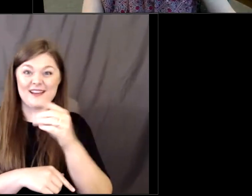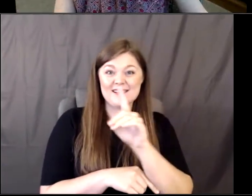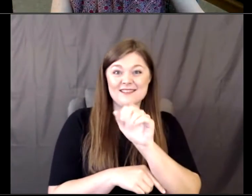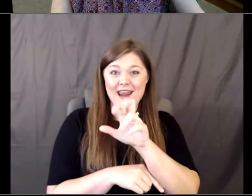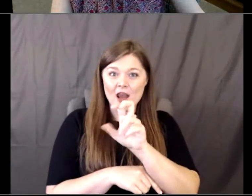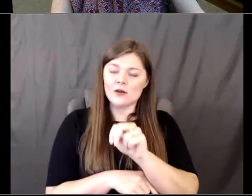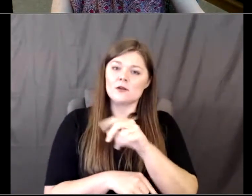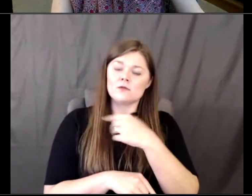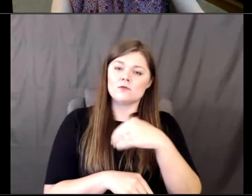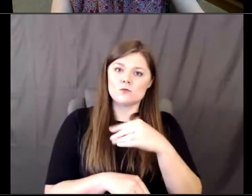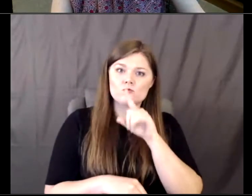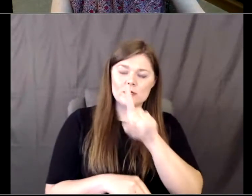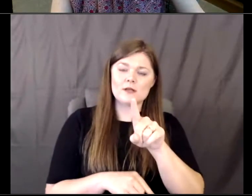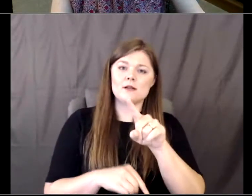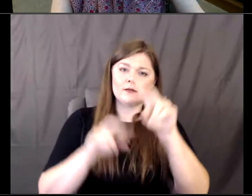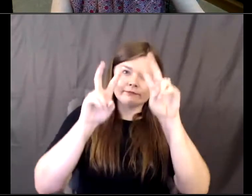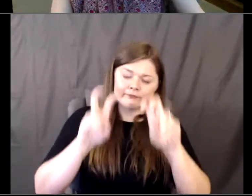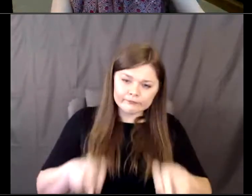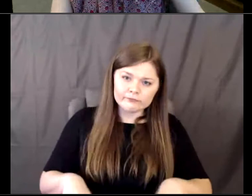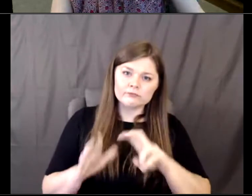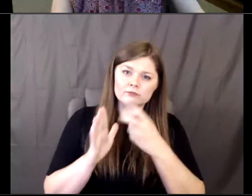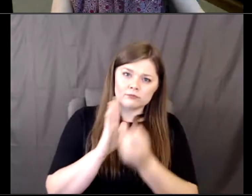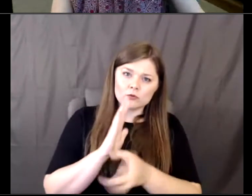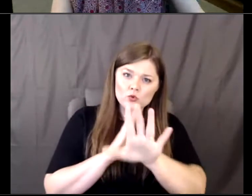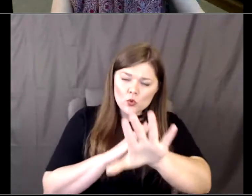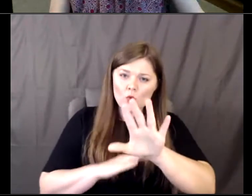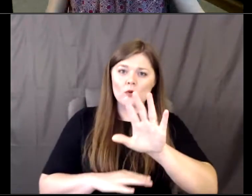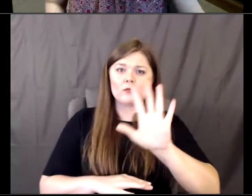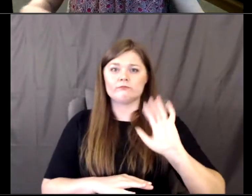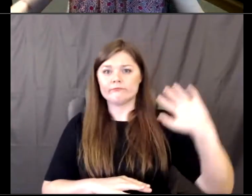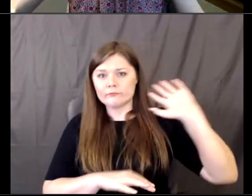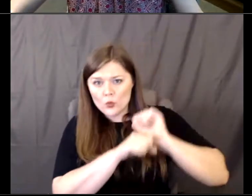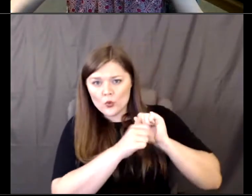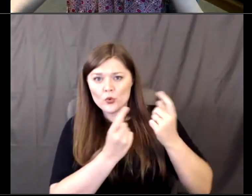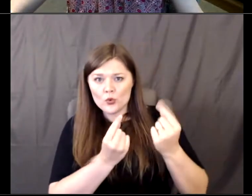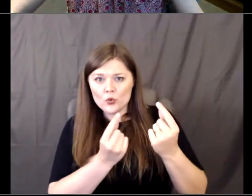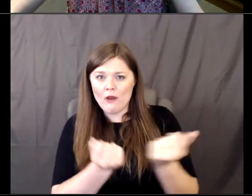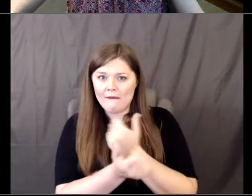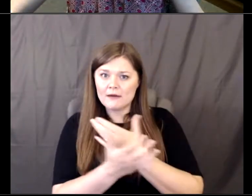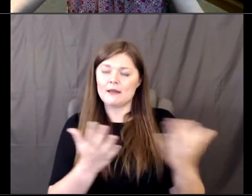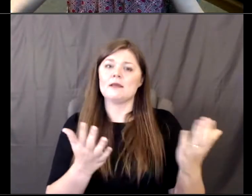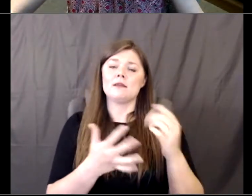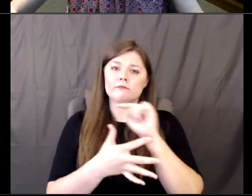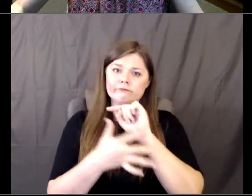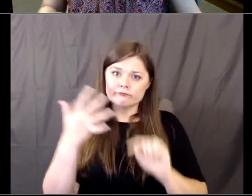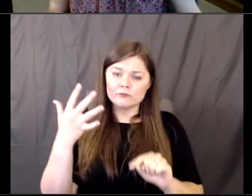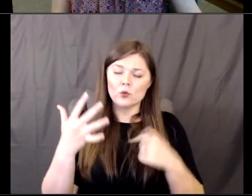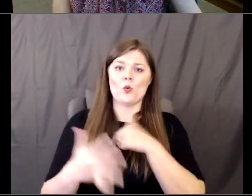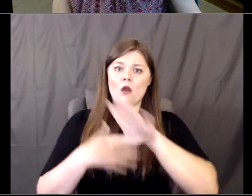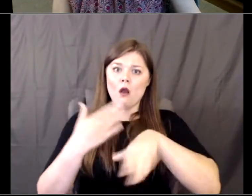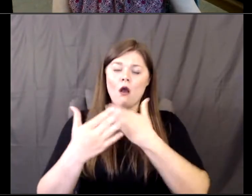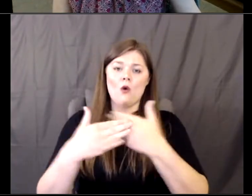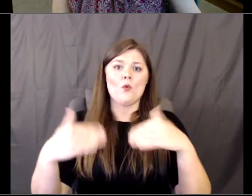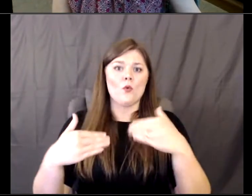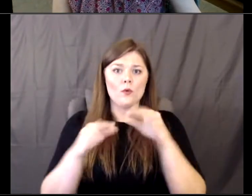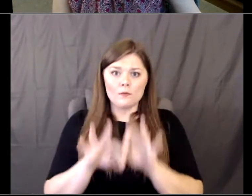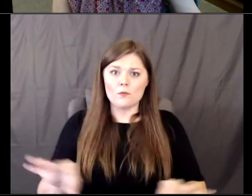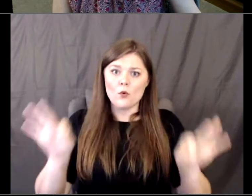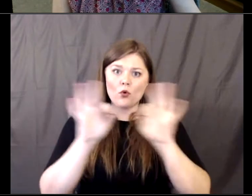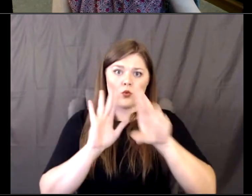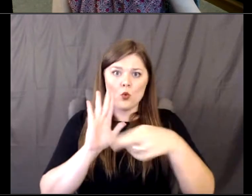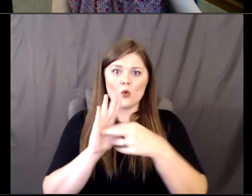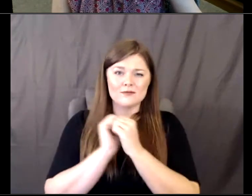dive into your past works and how we can all really play a substantial role together in this